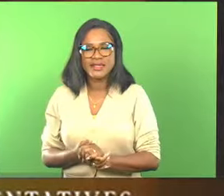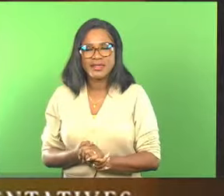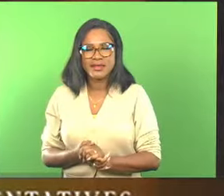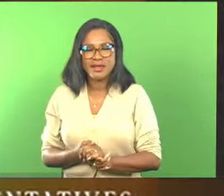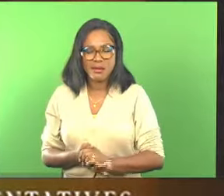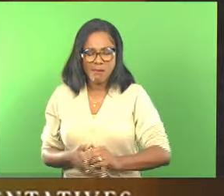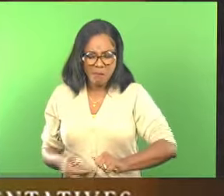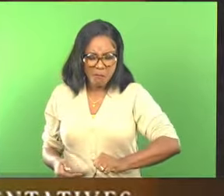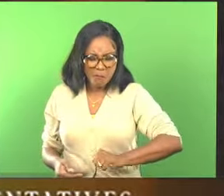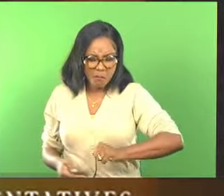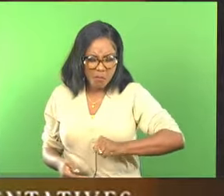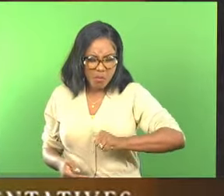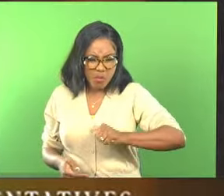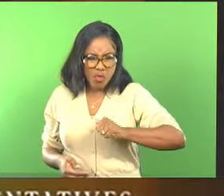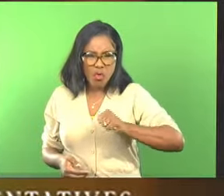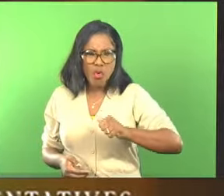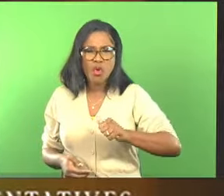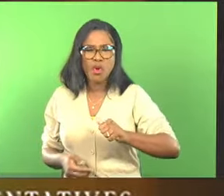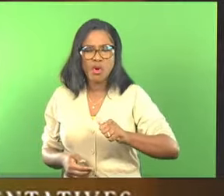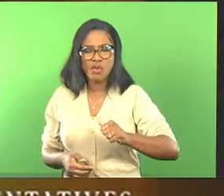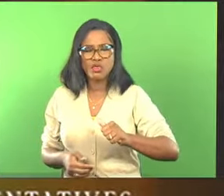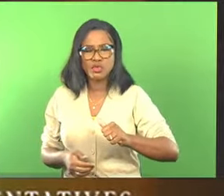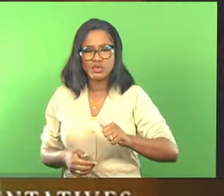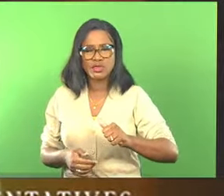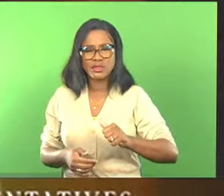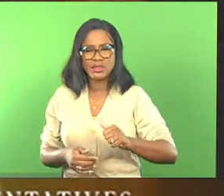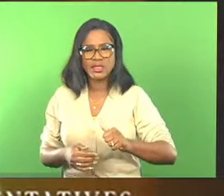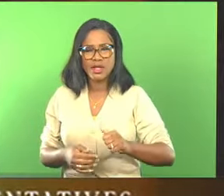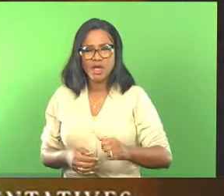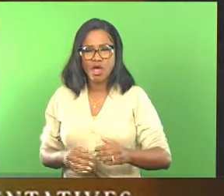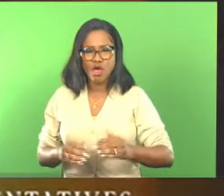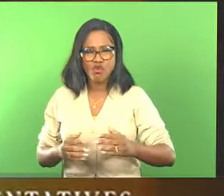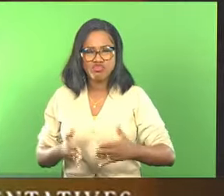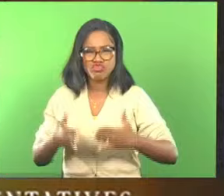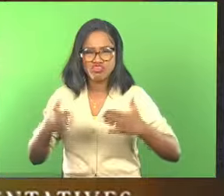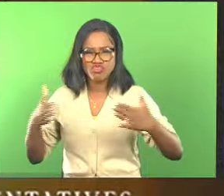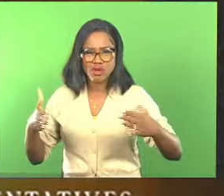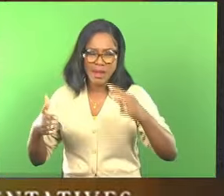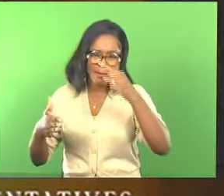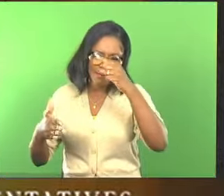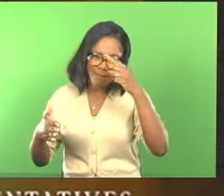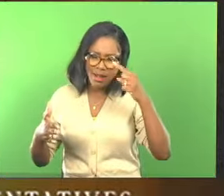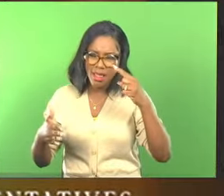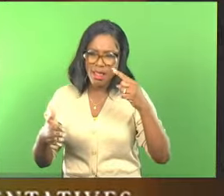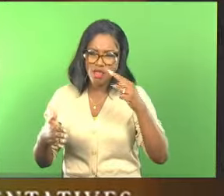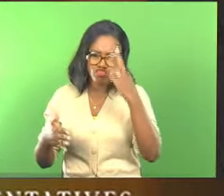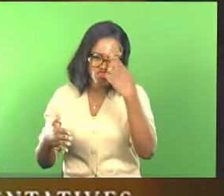bearers of the red, black, and white flag.